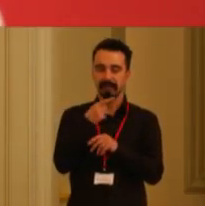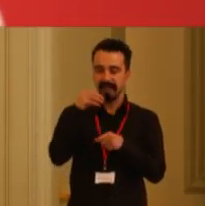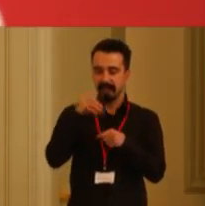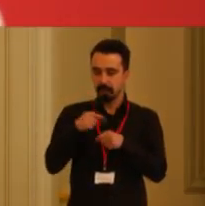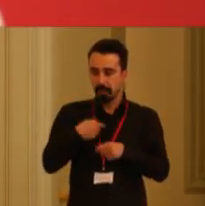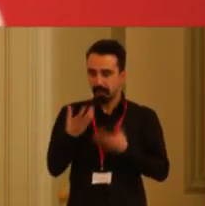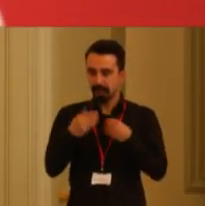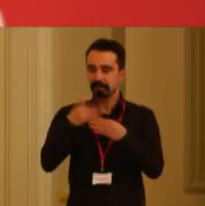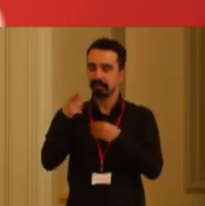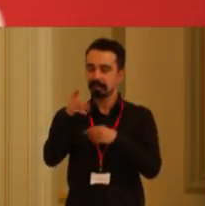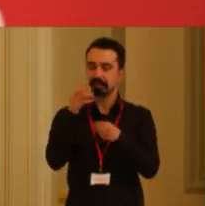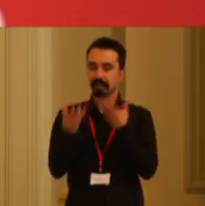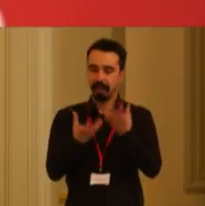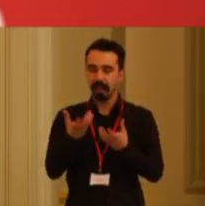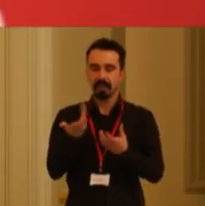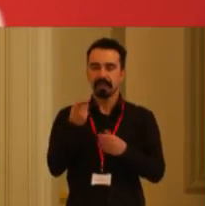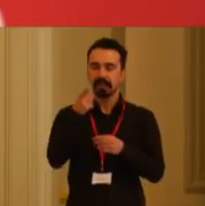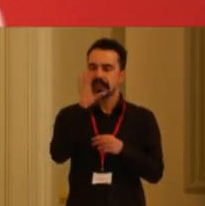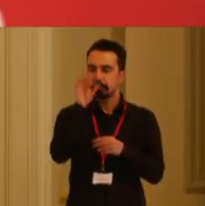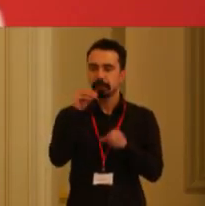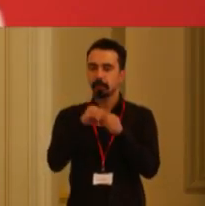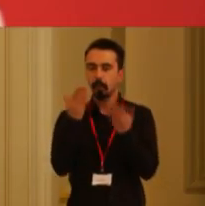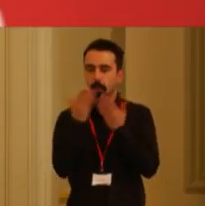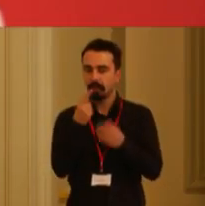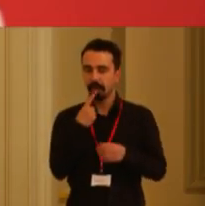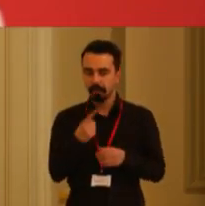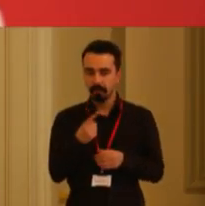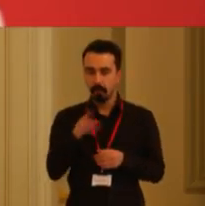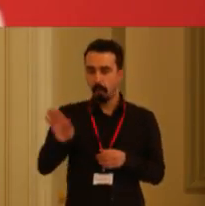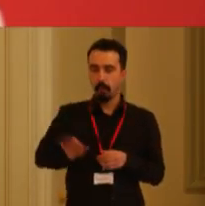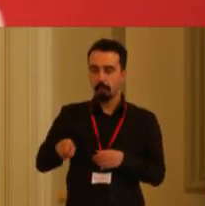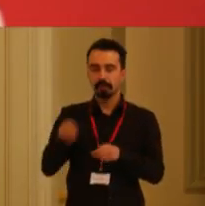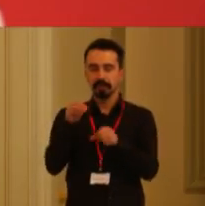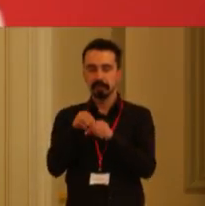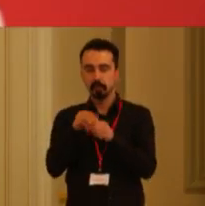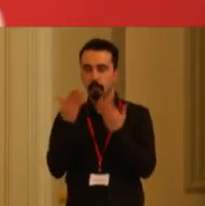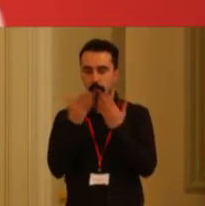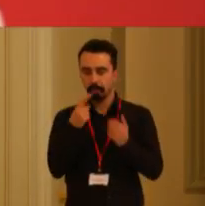electronic engineering. Are you enjoying it? I asked, and then he just smiled.